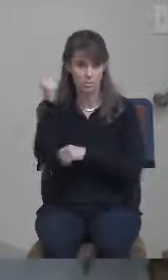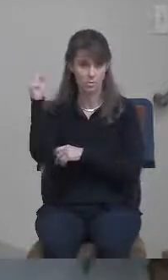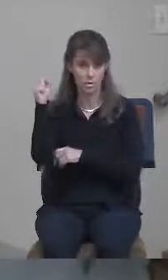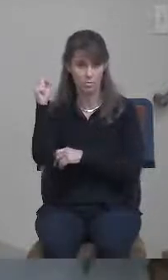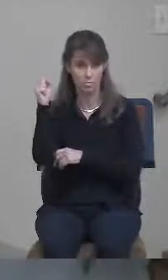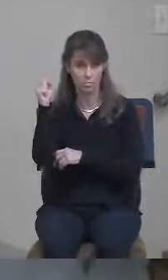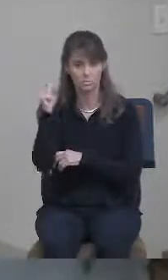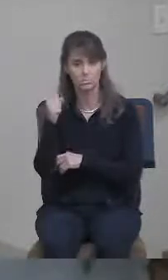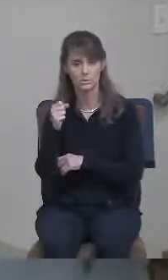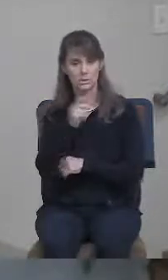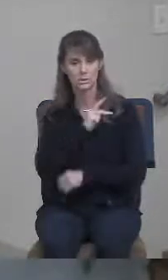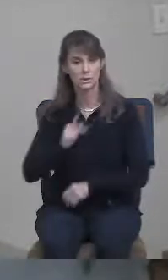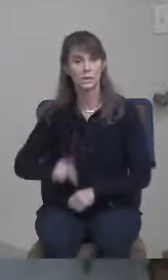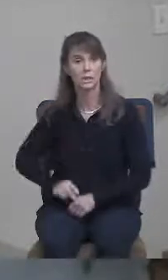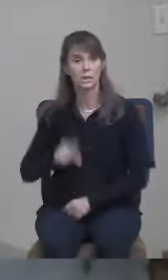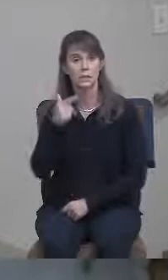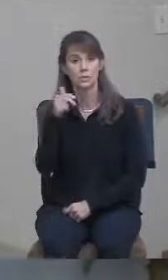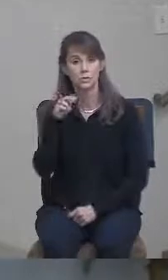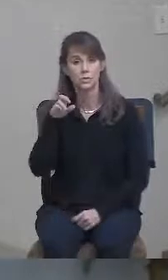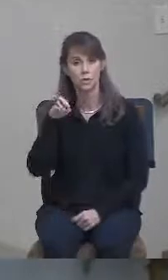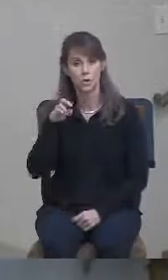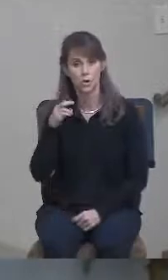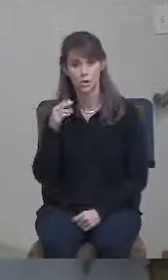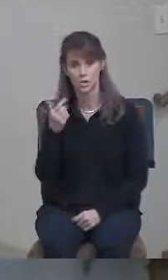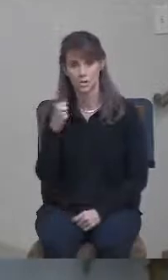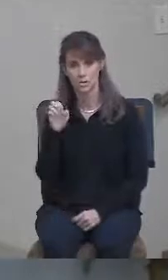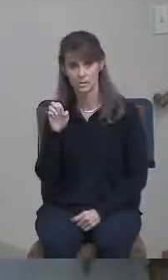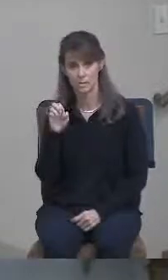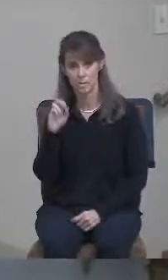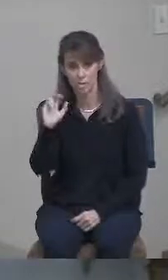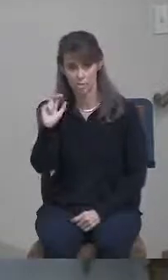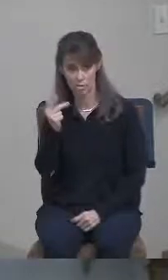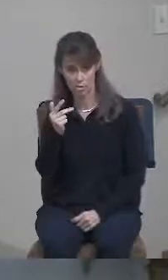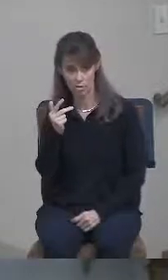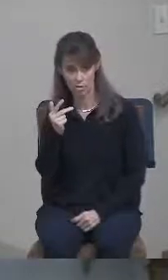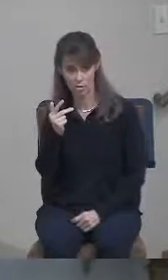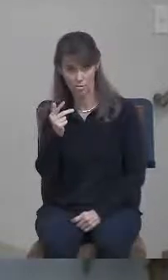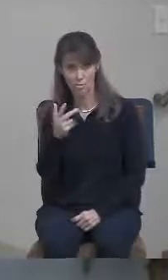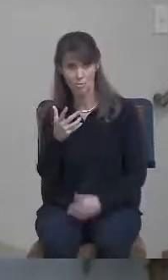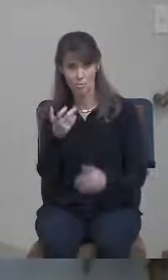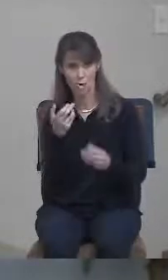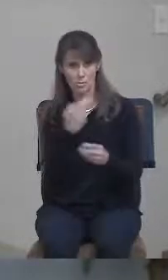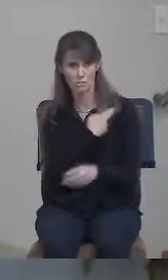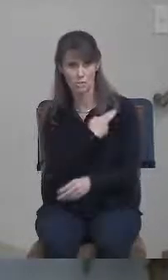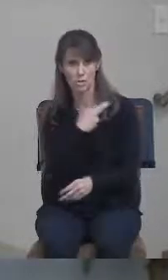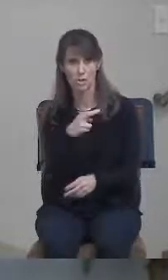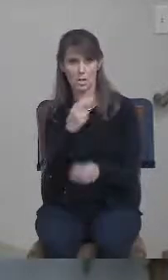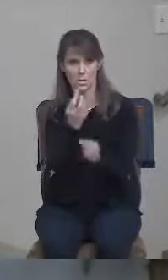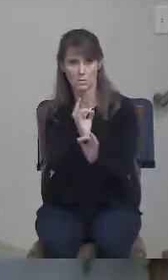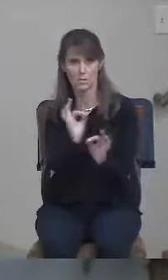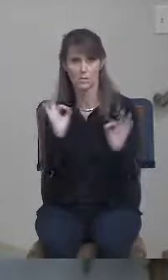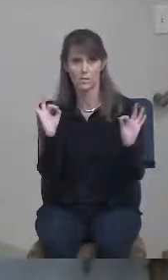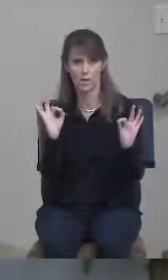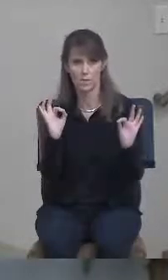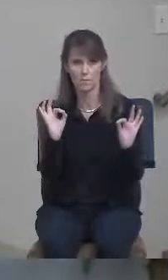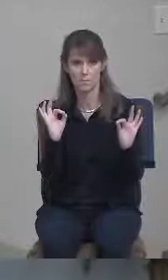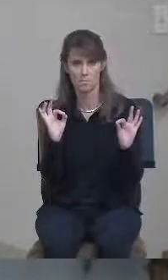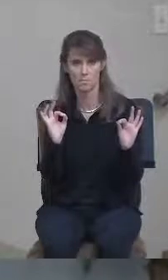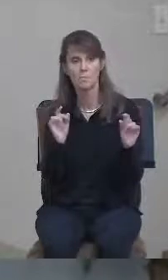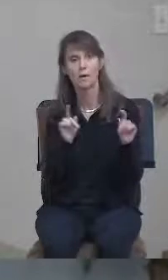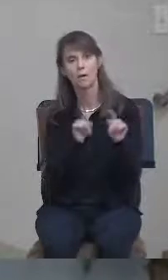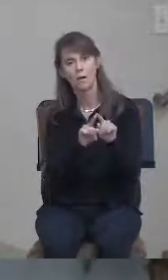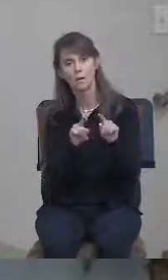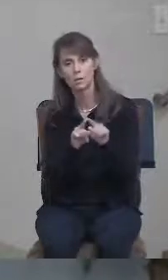George III was really as much for religious freedom as it was for political.